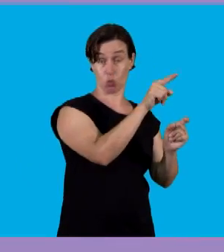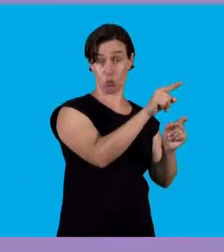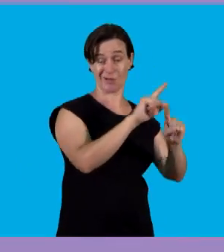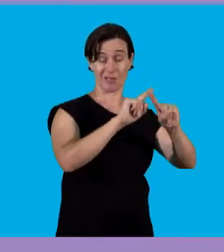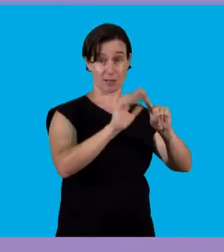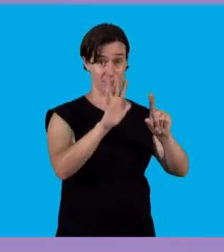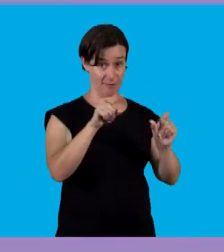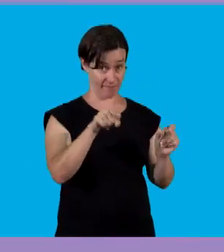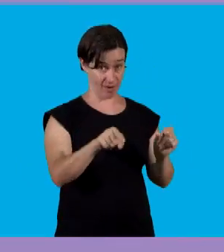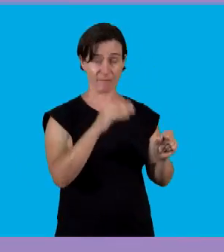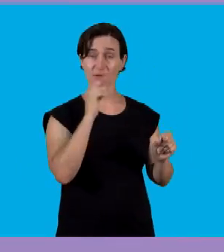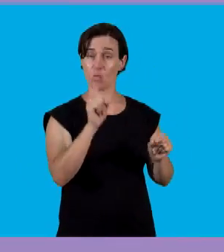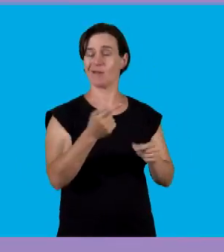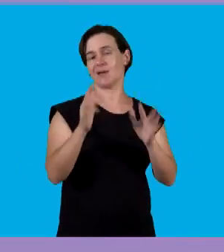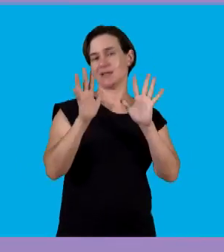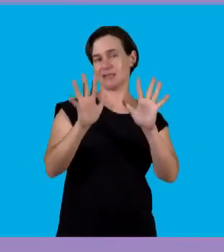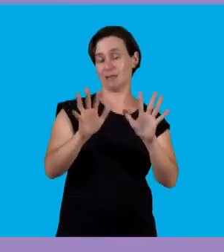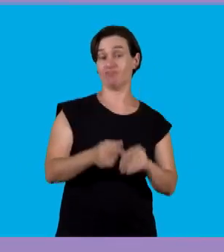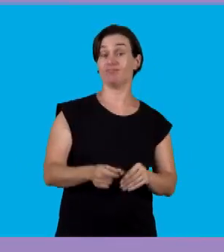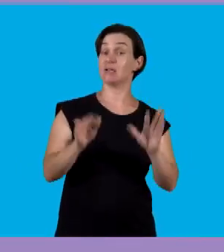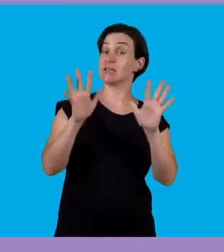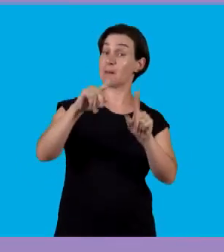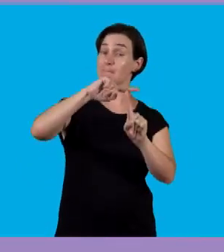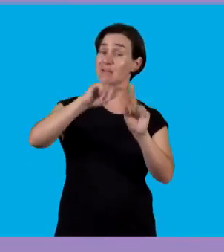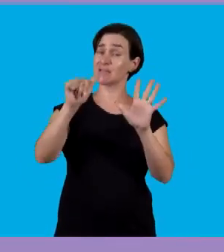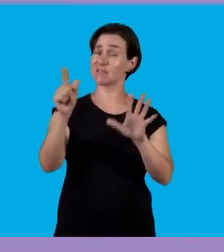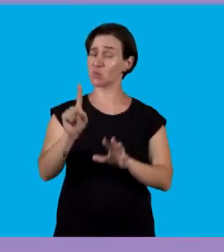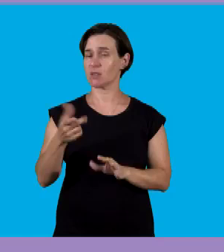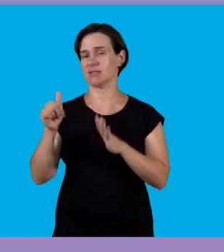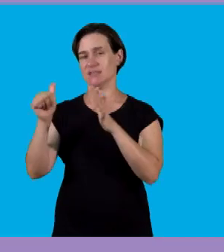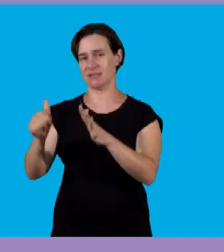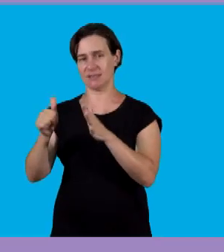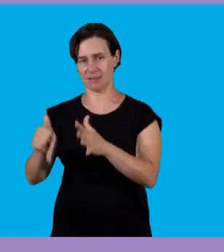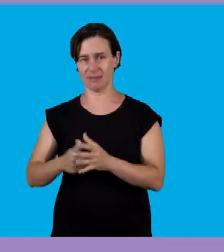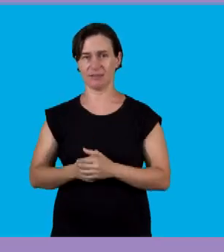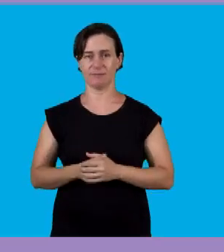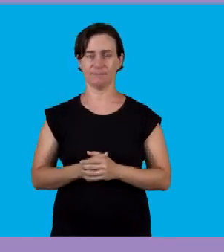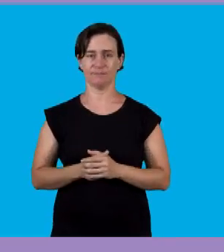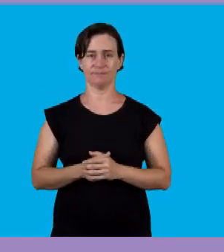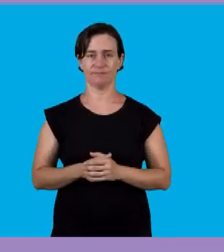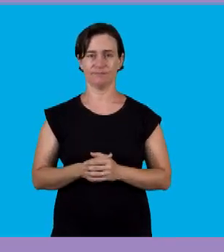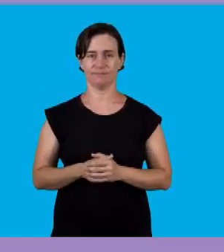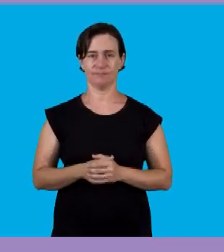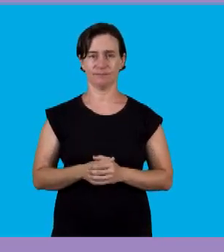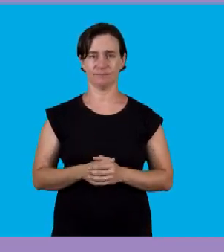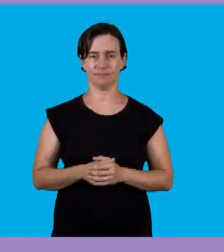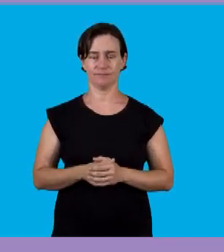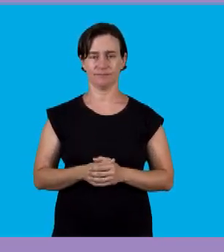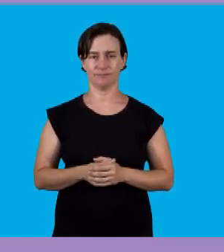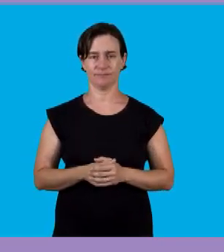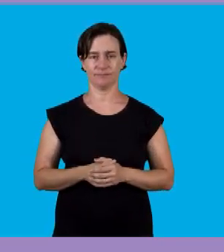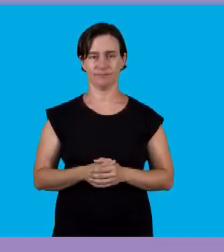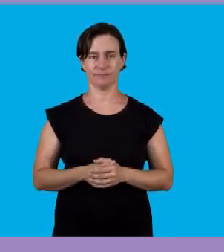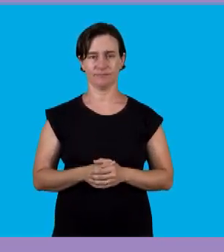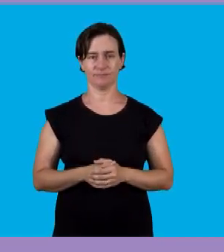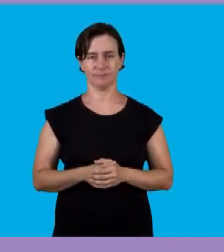by 5. That would give us a 10. And when we add 6 onto that, that gives us our first output value, which is